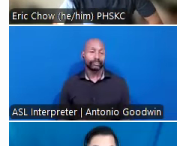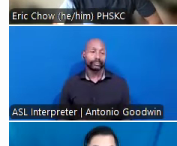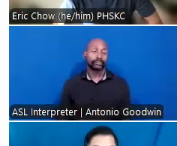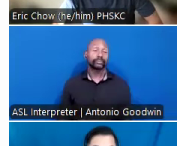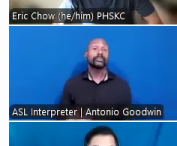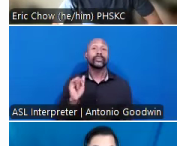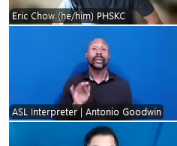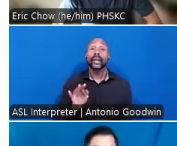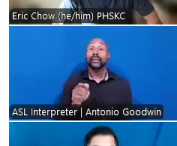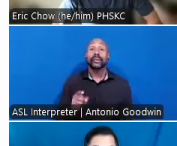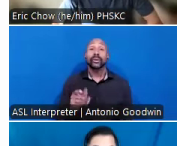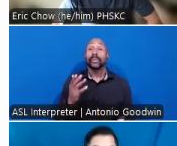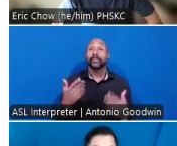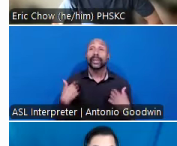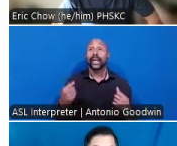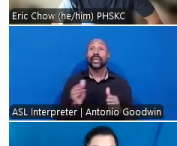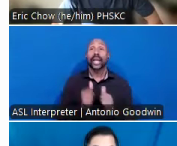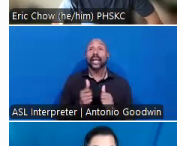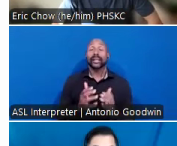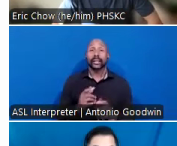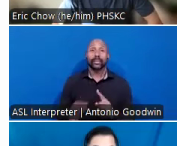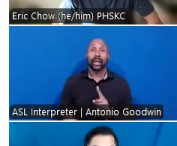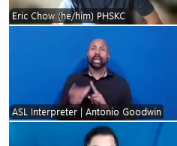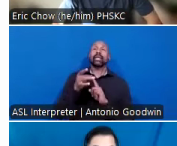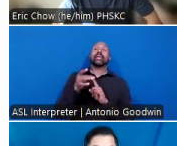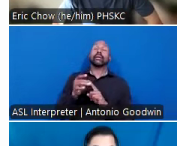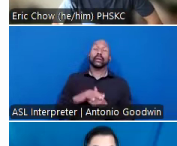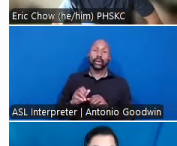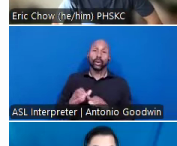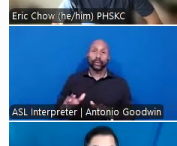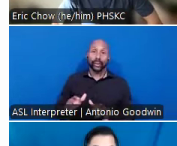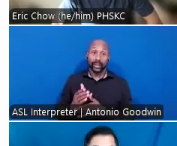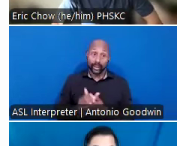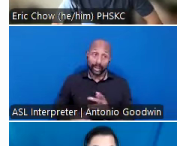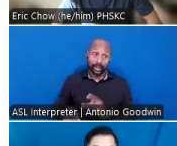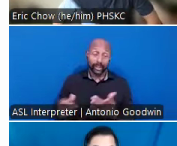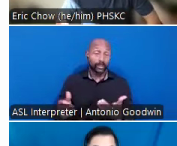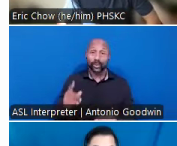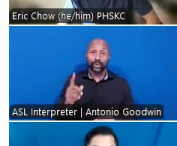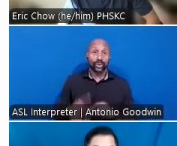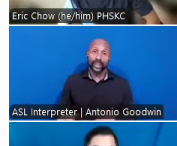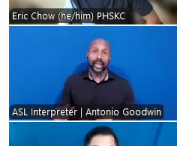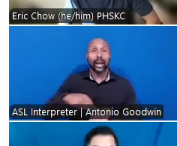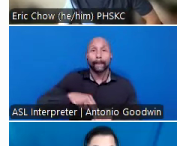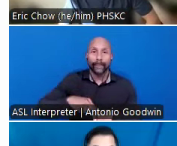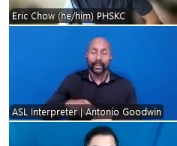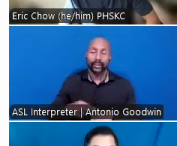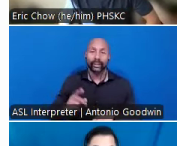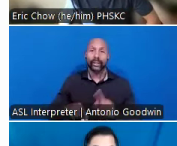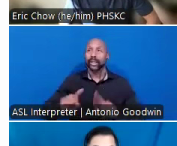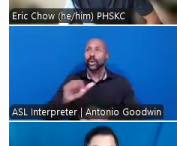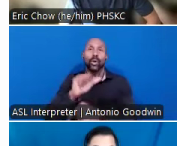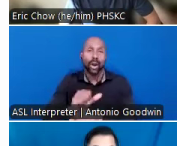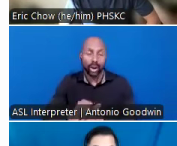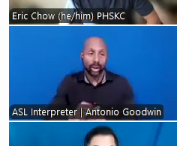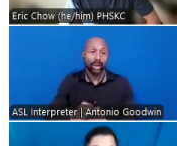COVID-19, some people will be so debilitated that they would not be able to get out of bed or go to work. Some of these